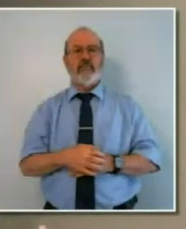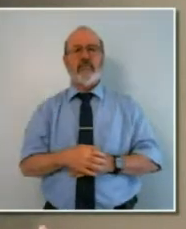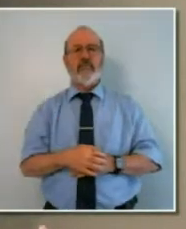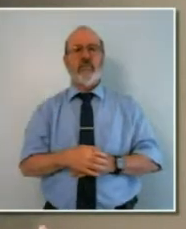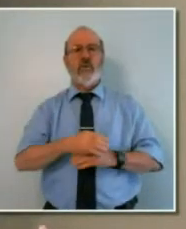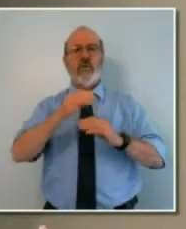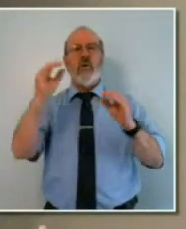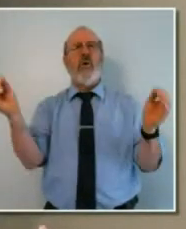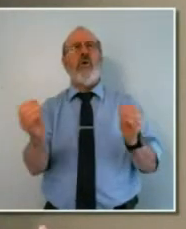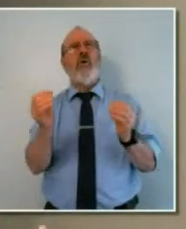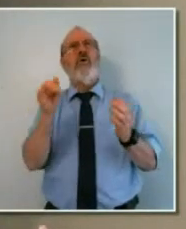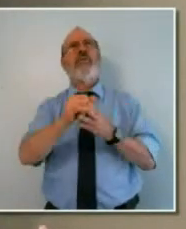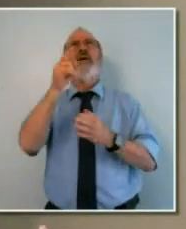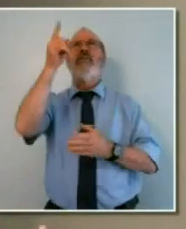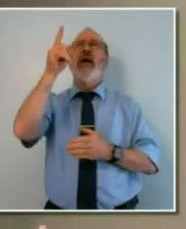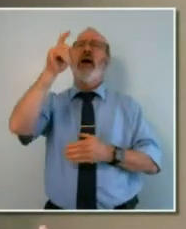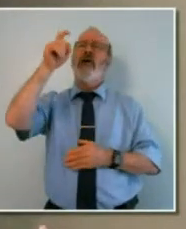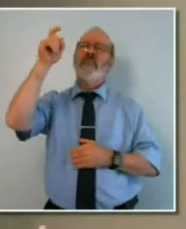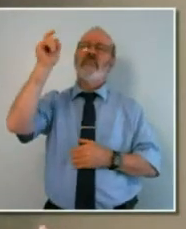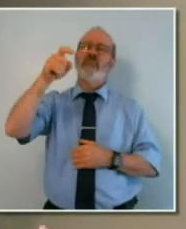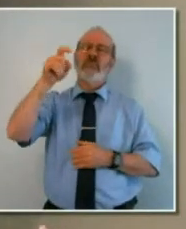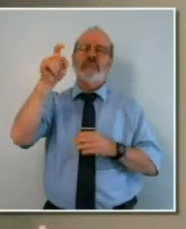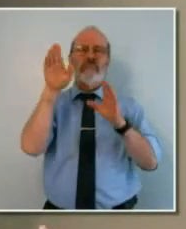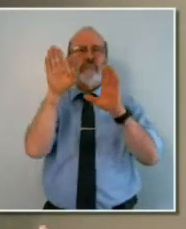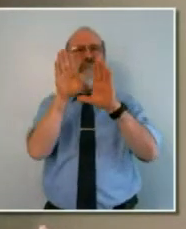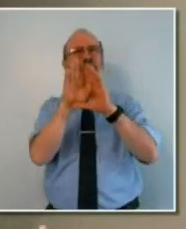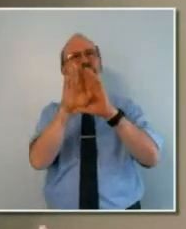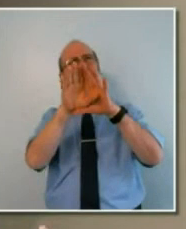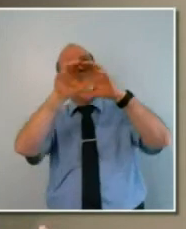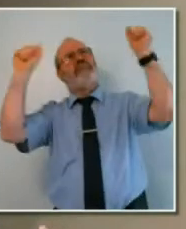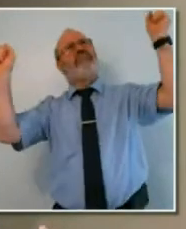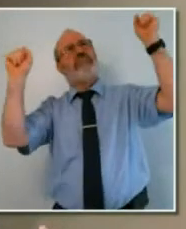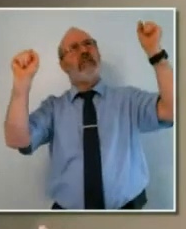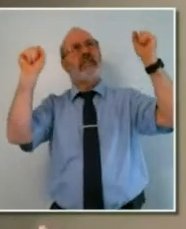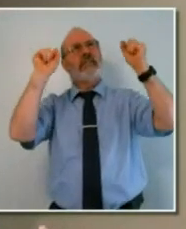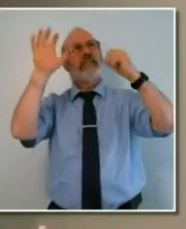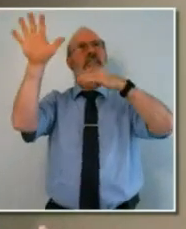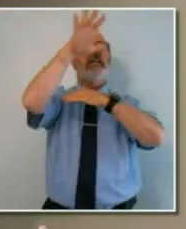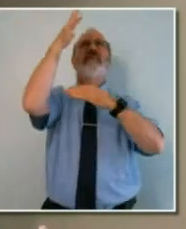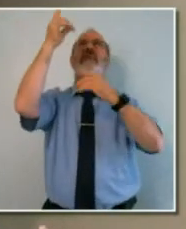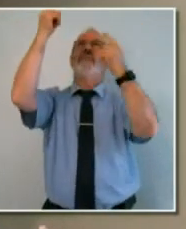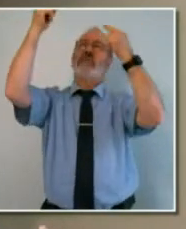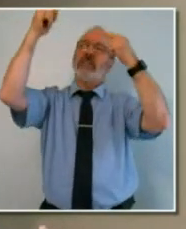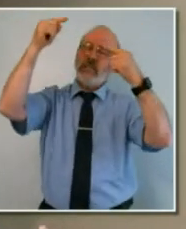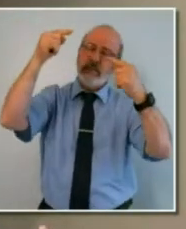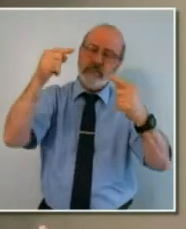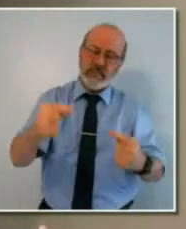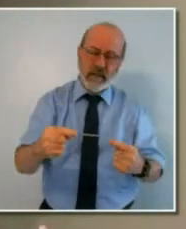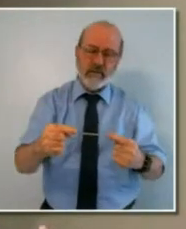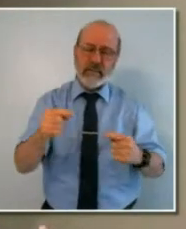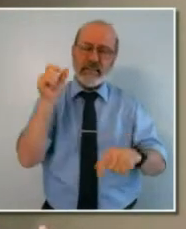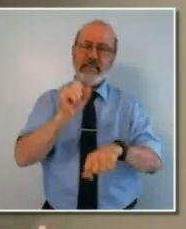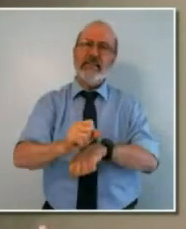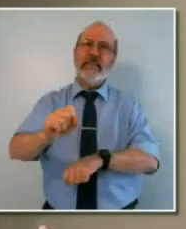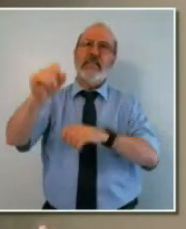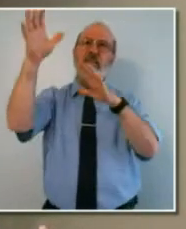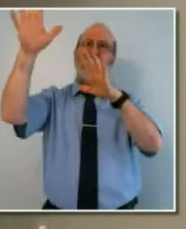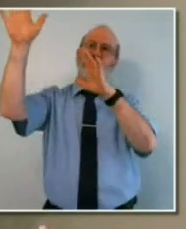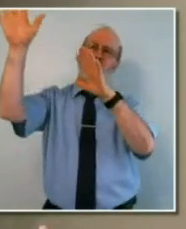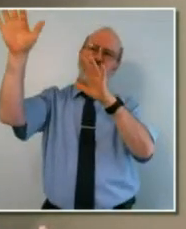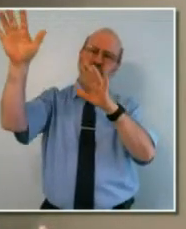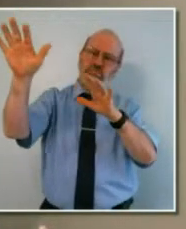Oh, that thou wouldst rend the heavens, that thou wouldst come down, that the mountains might flow down at